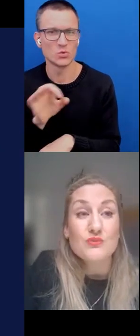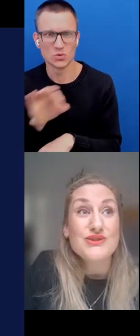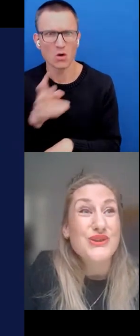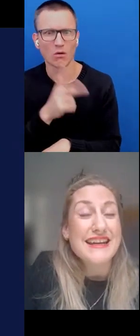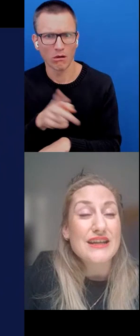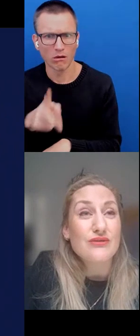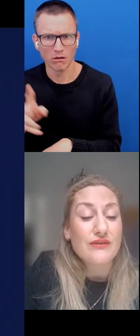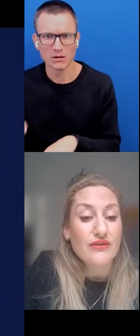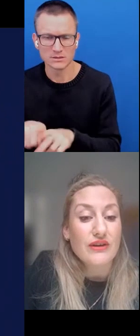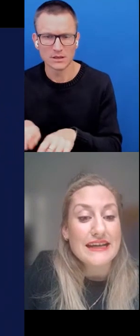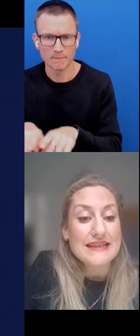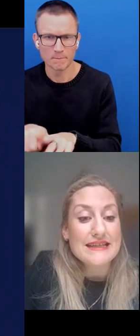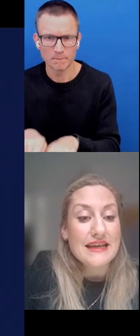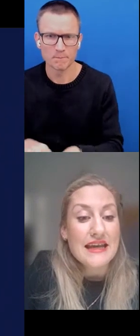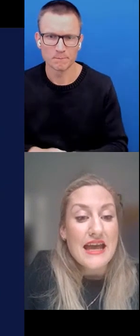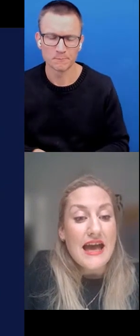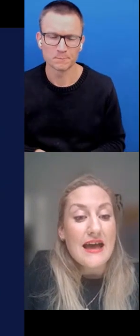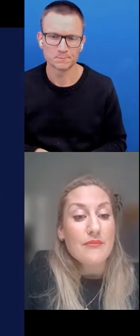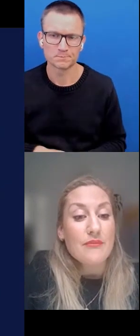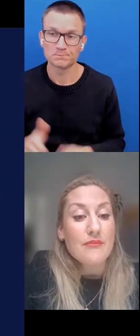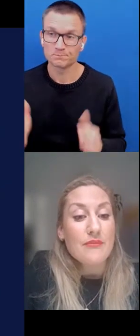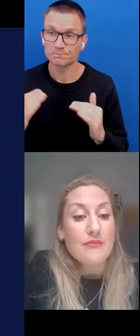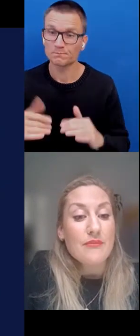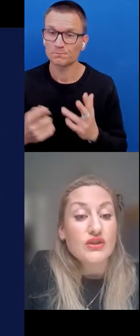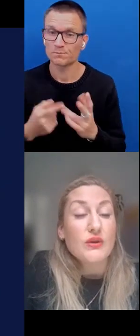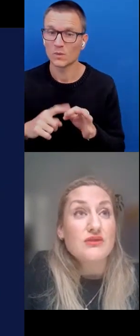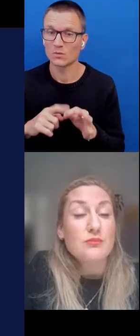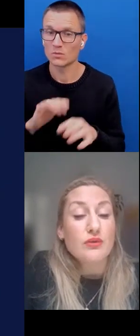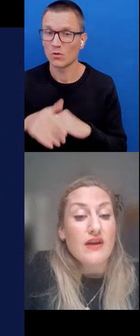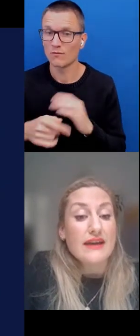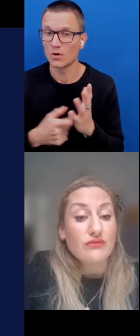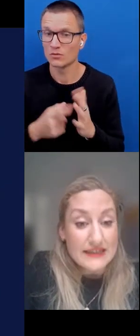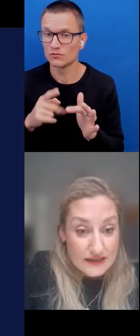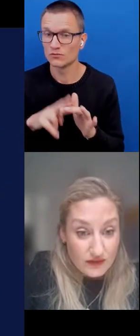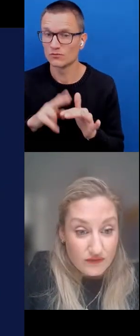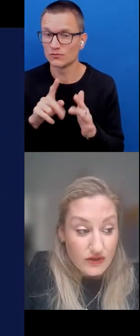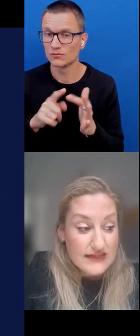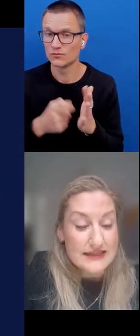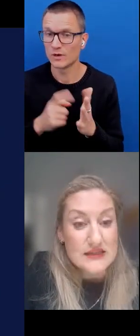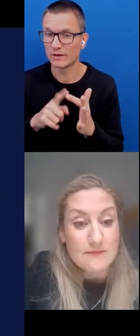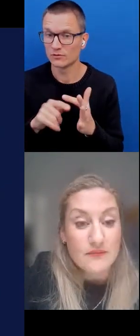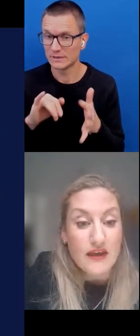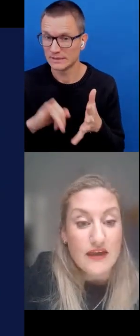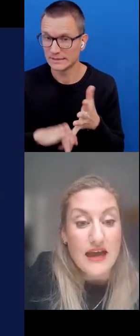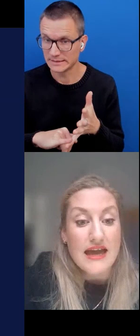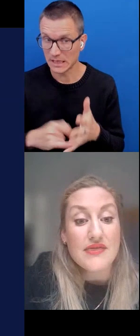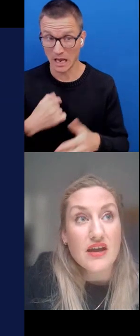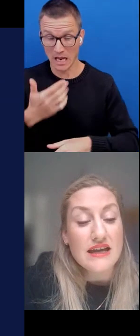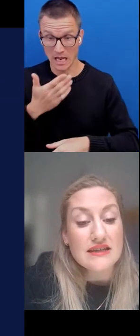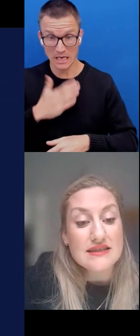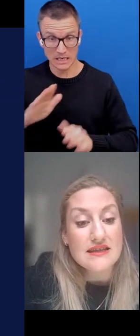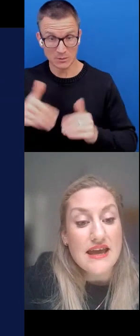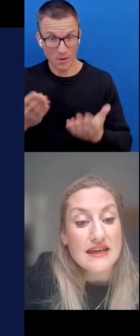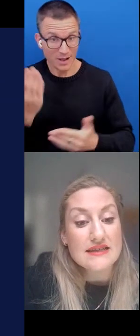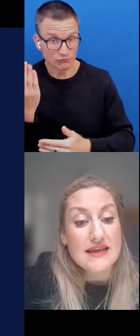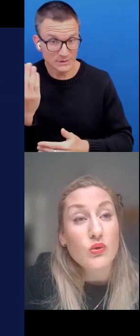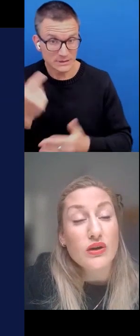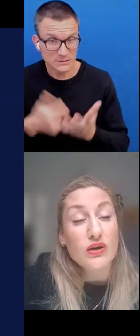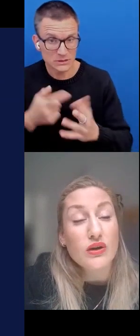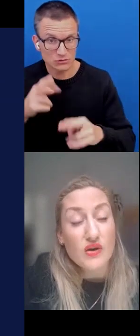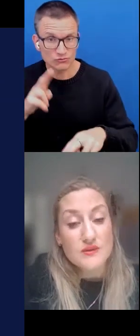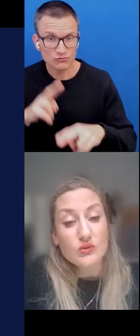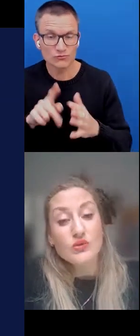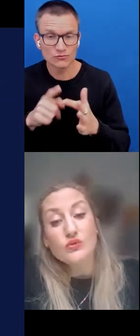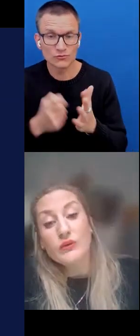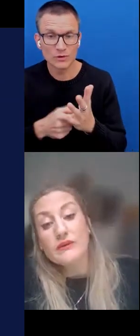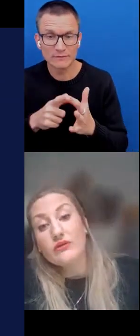Another question was regarding referees and whether or not you have to provide recent referees. And the guidance to that is that